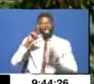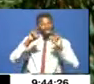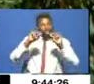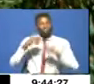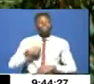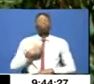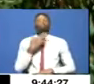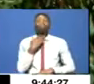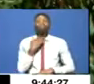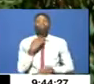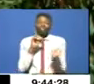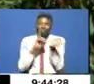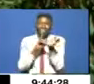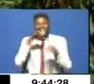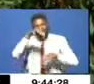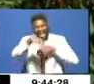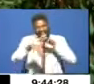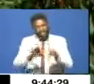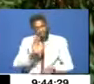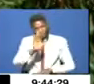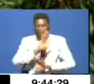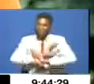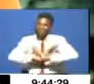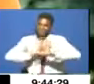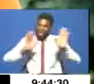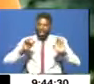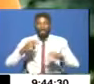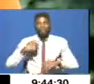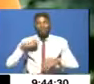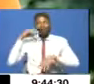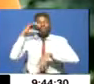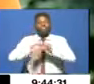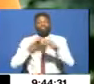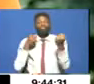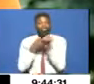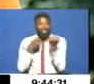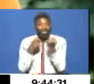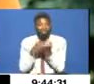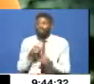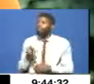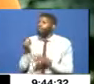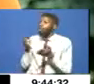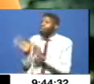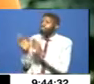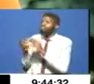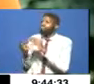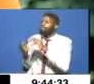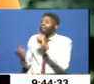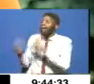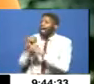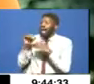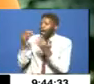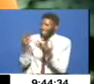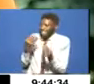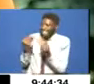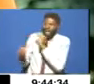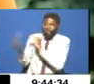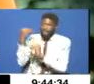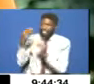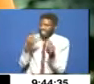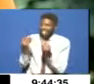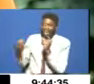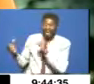nataka kuwa daktari wa wanyama. Mm. So I got a scholarship. That opportunity, how did it come about? Was it easy back in the days? Was